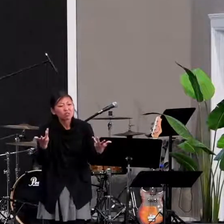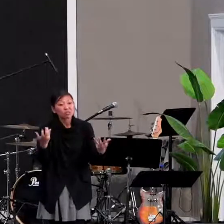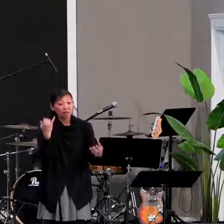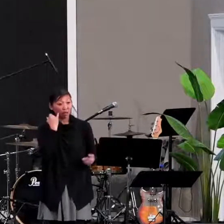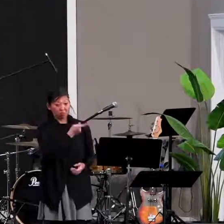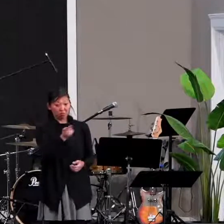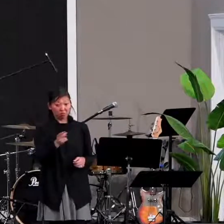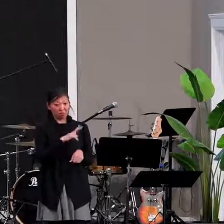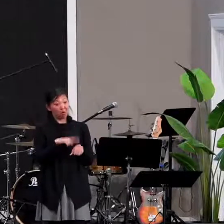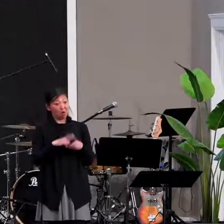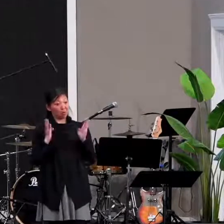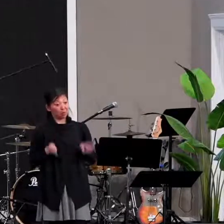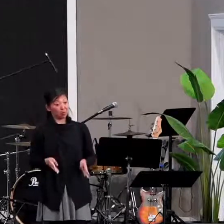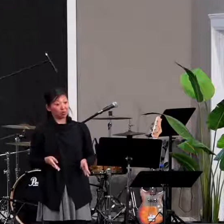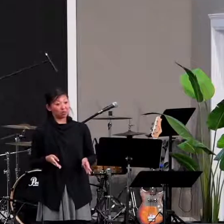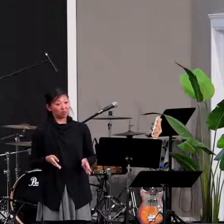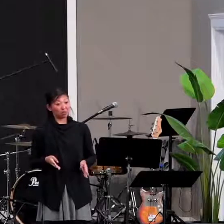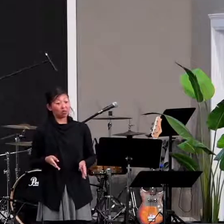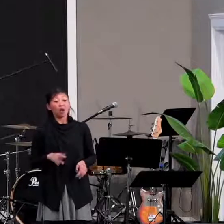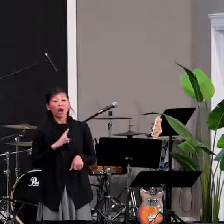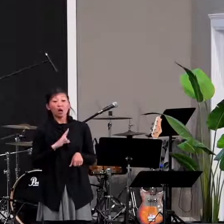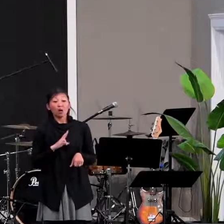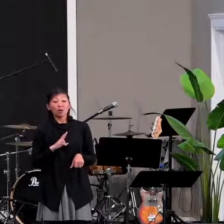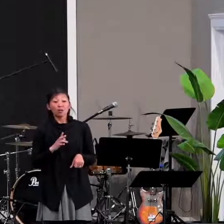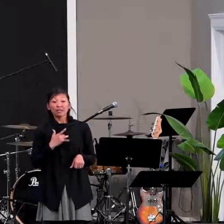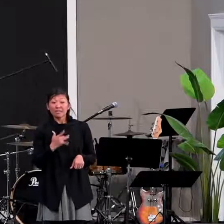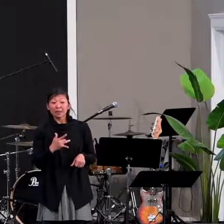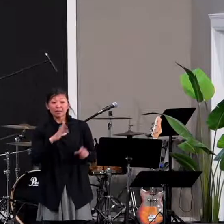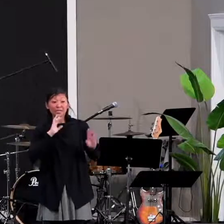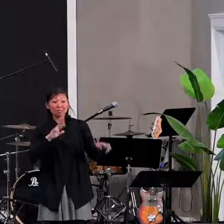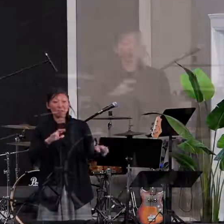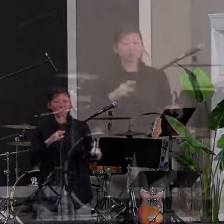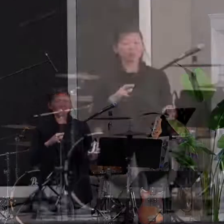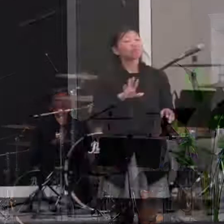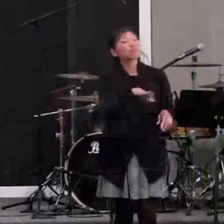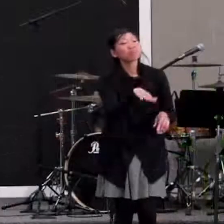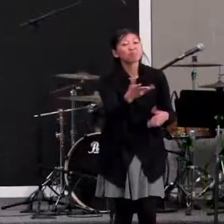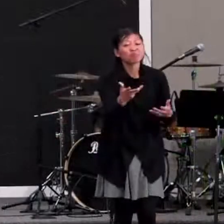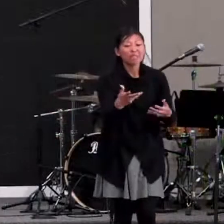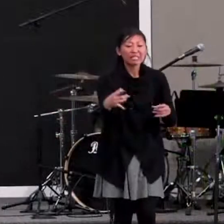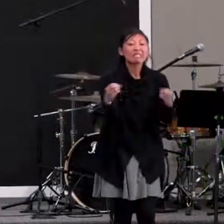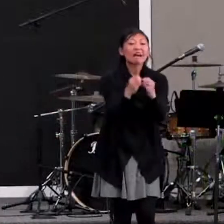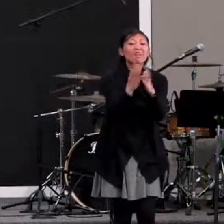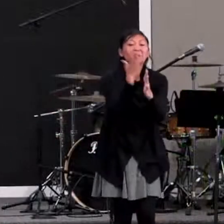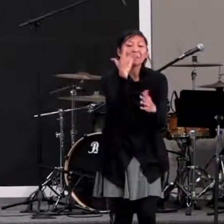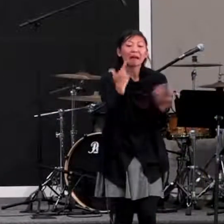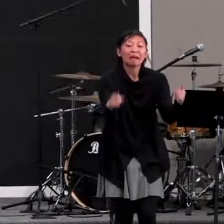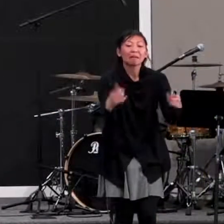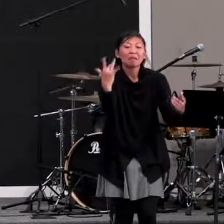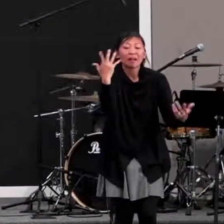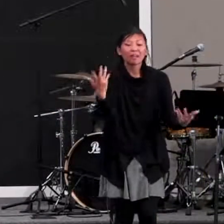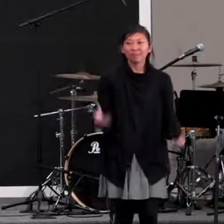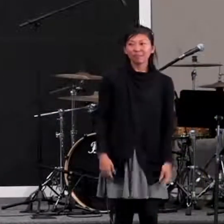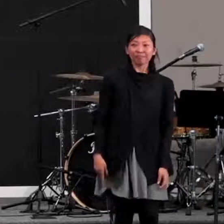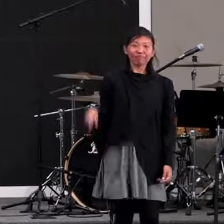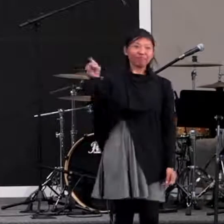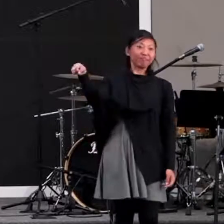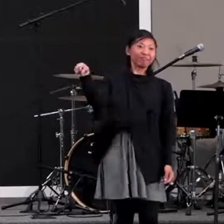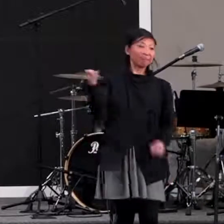normal human being, the most natural response to the question, what caused this conflict, is they